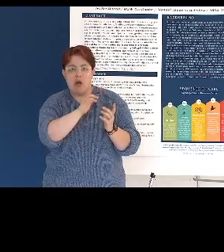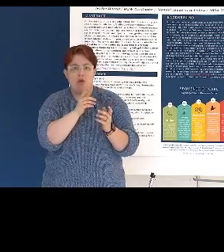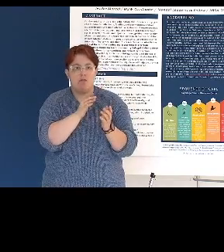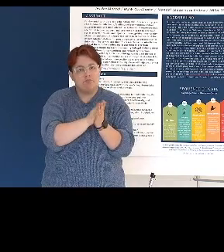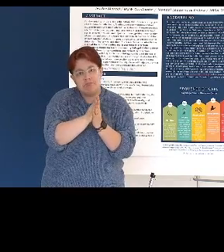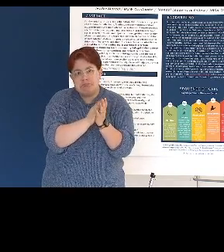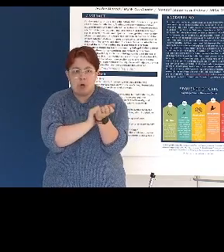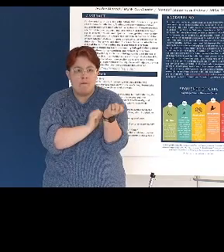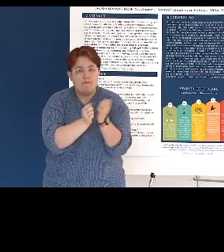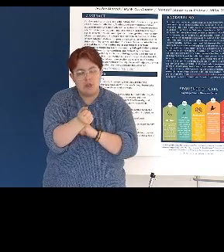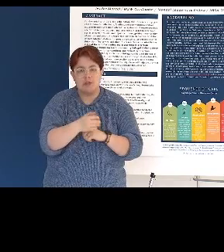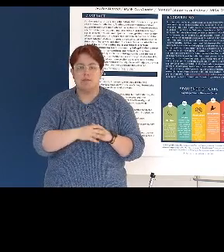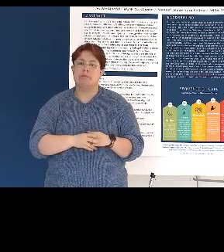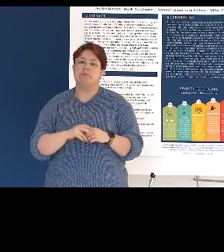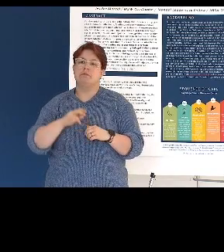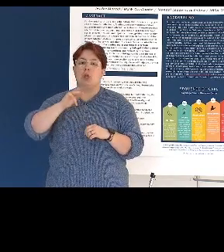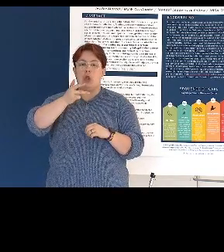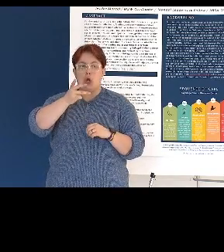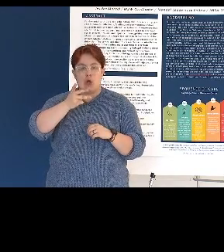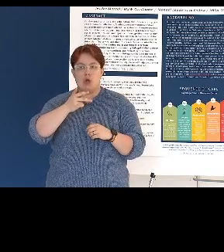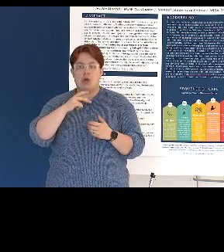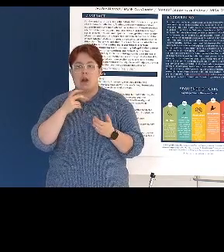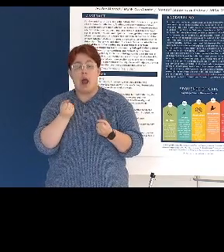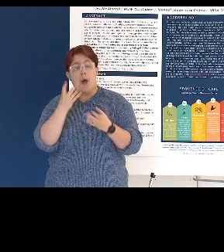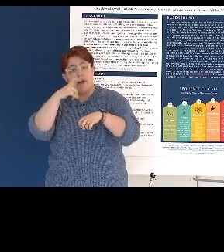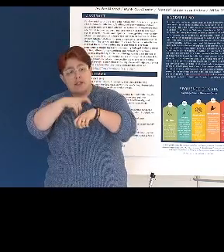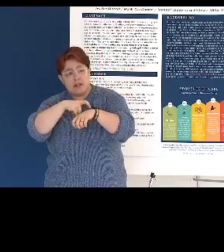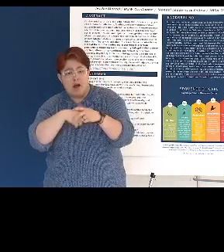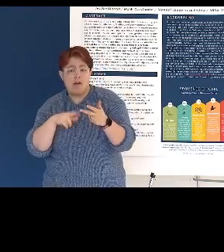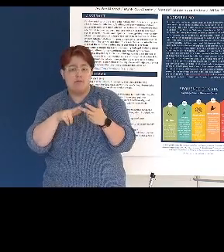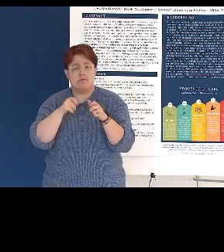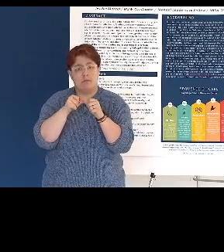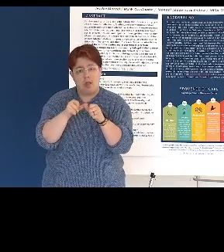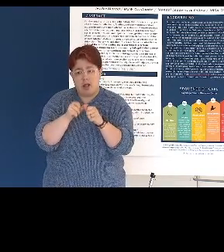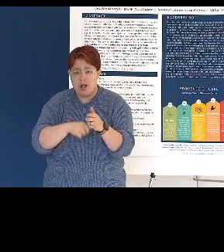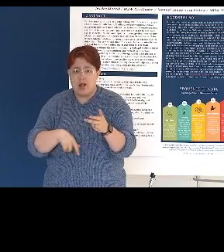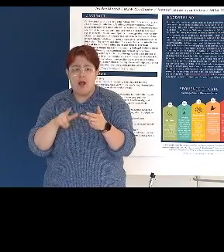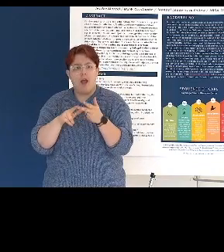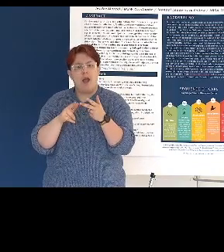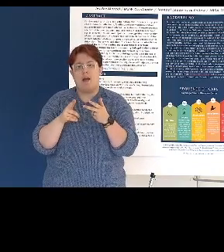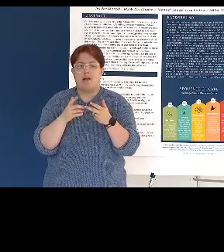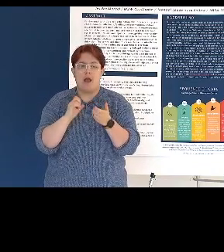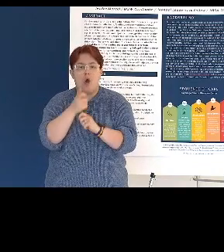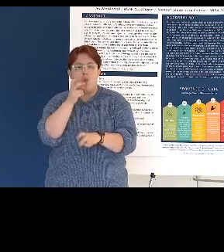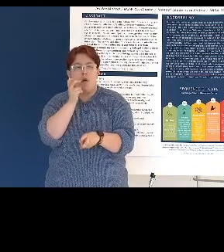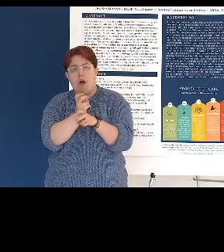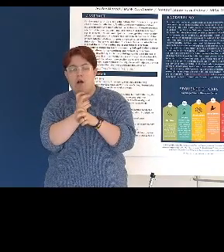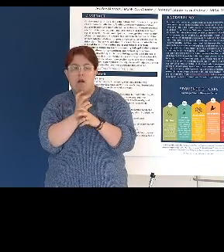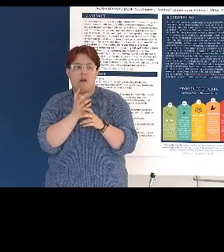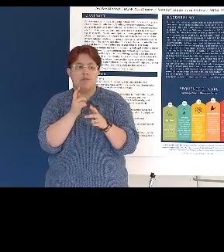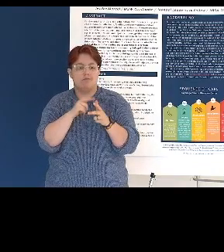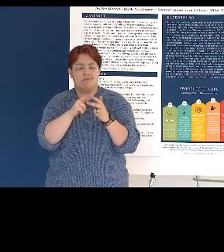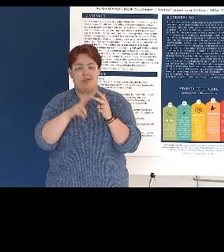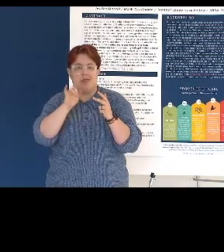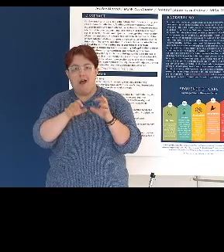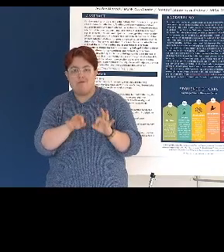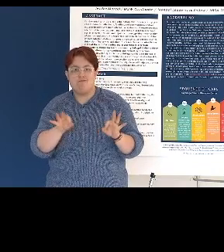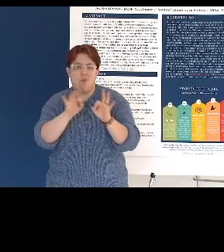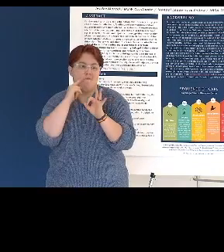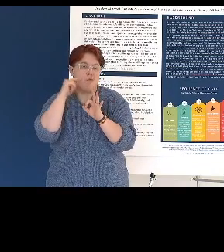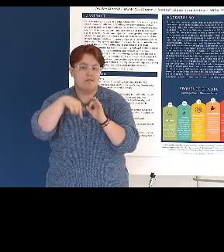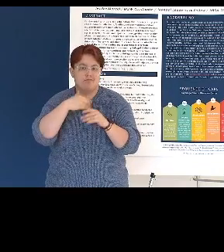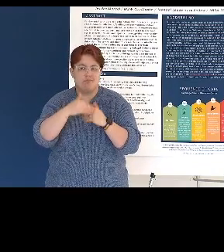Third, frequency, duration, and intensity seem to play an important role in this process. There is